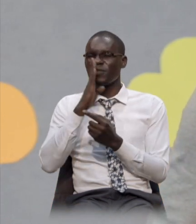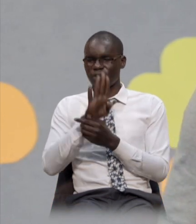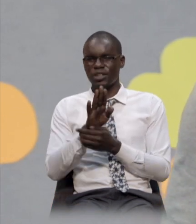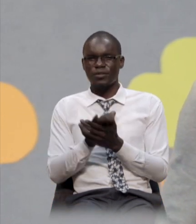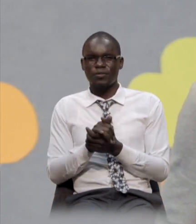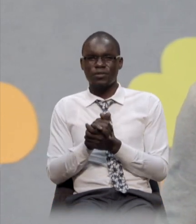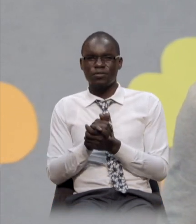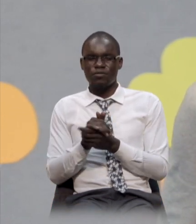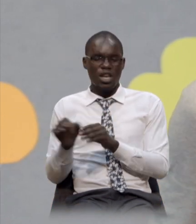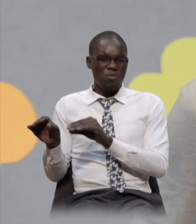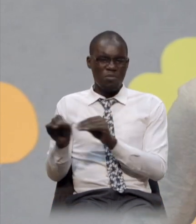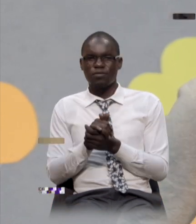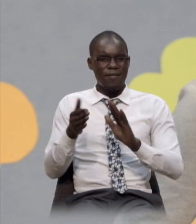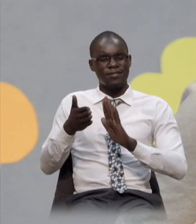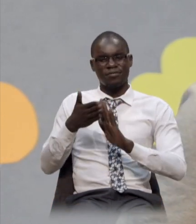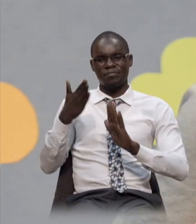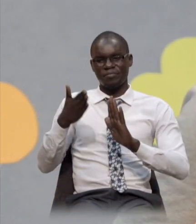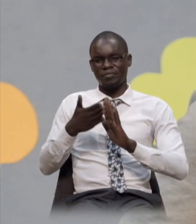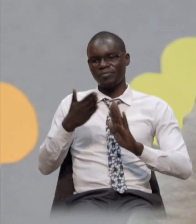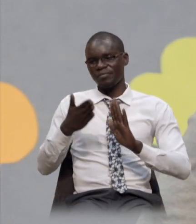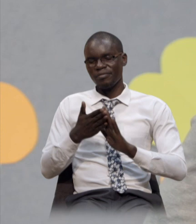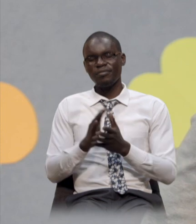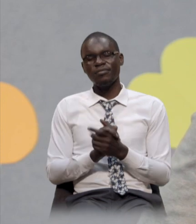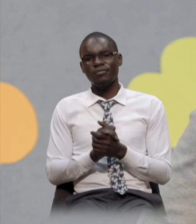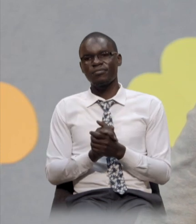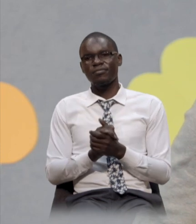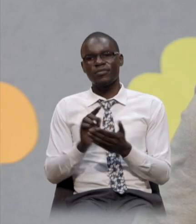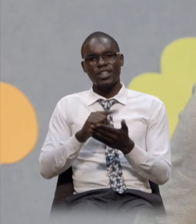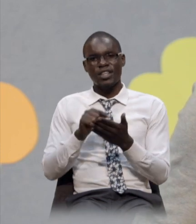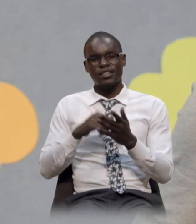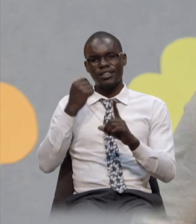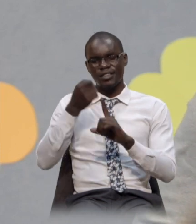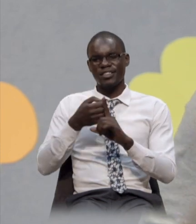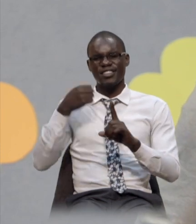they're moving pretty fast. Aha. These ones are struggling.